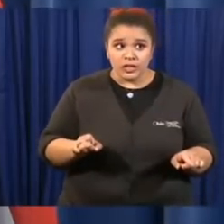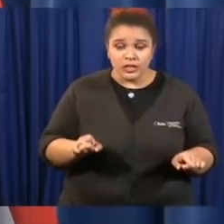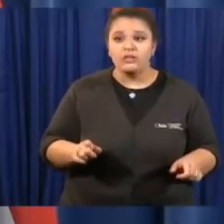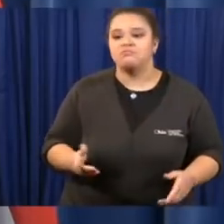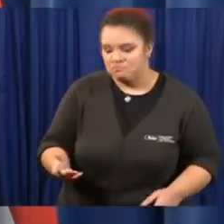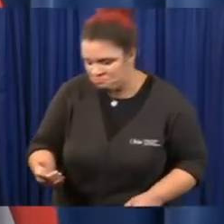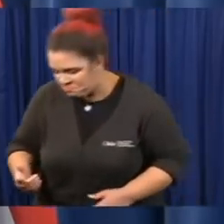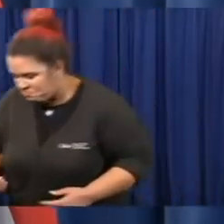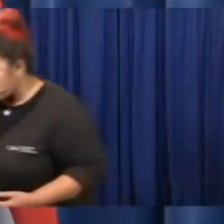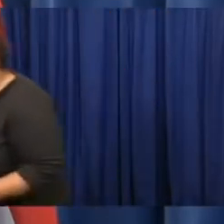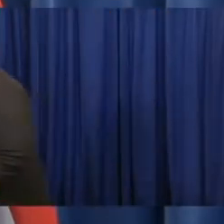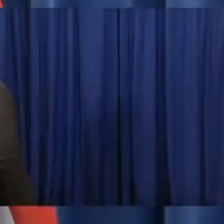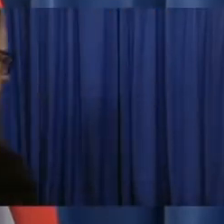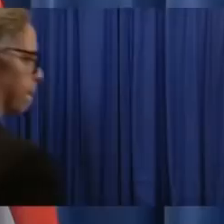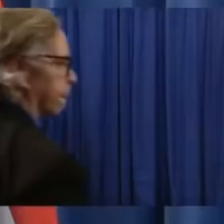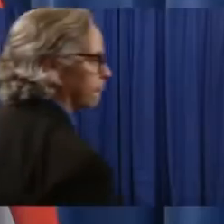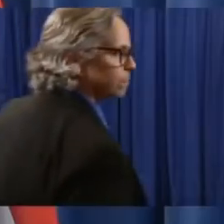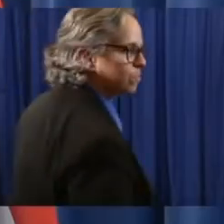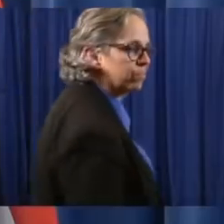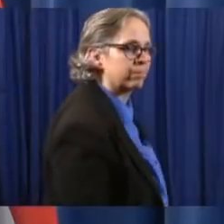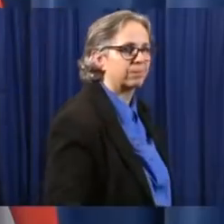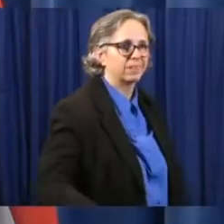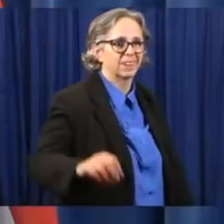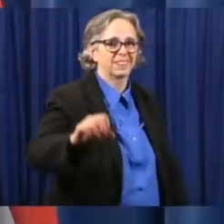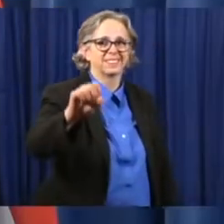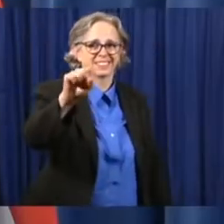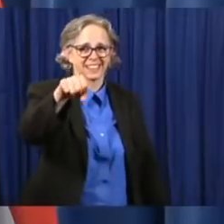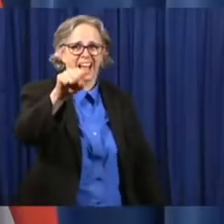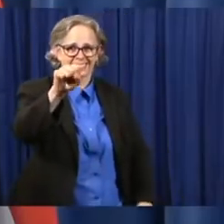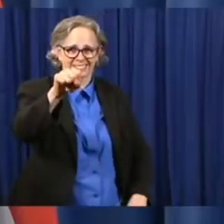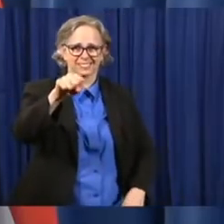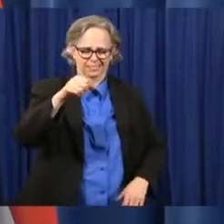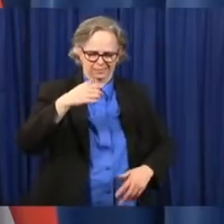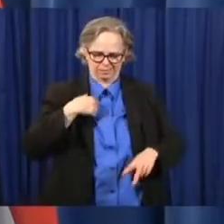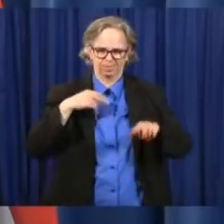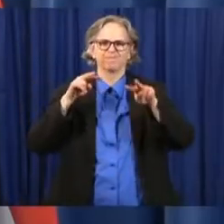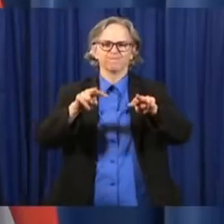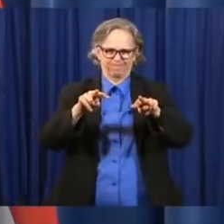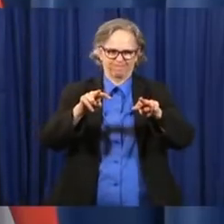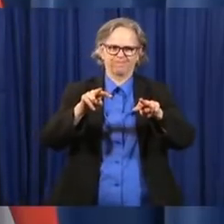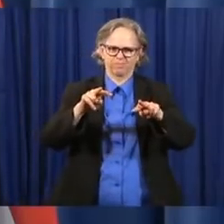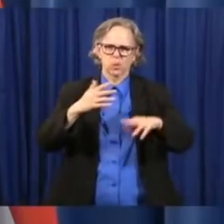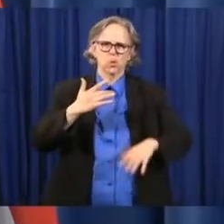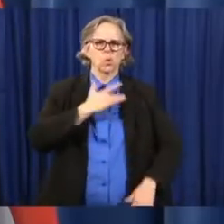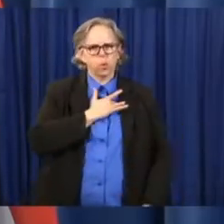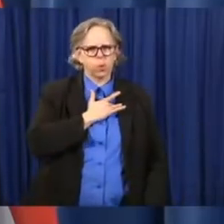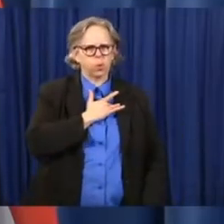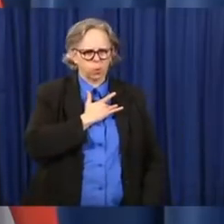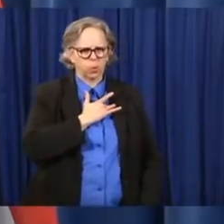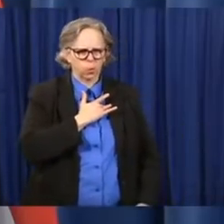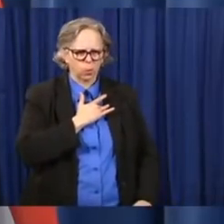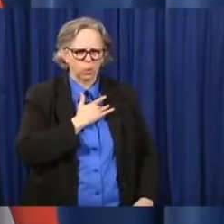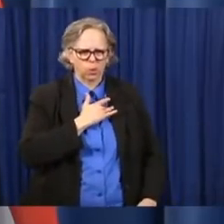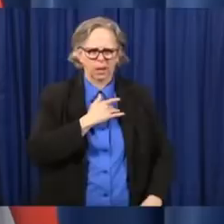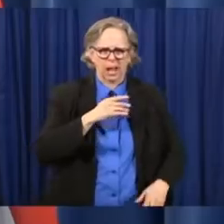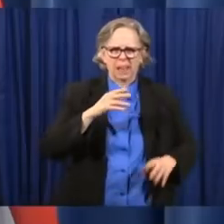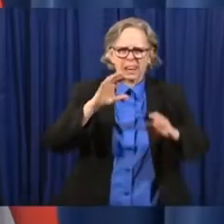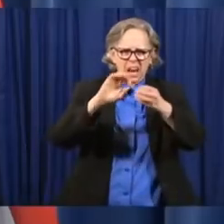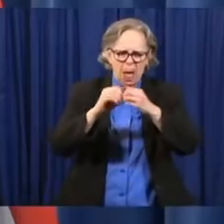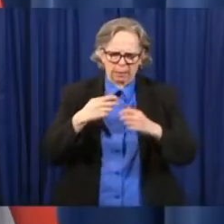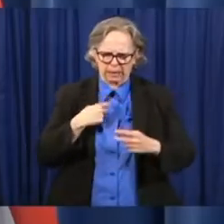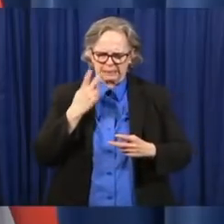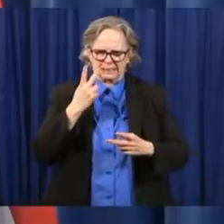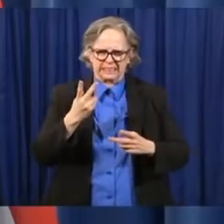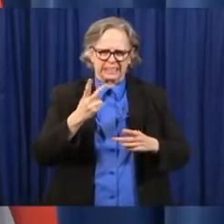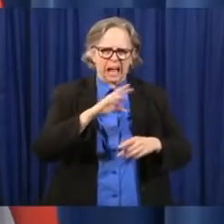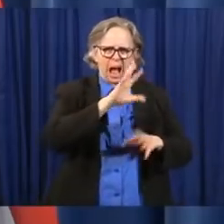I think the answer is yes. I think it brought home in numbers that we could see very quickly the